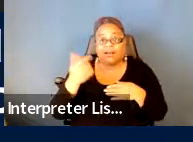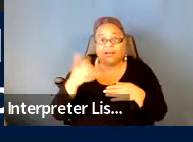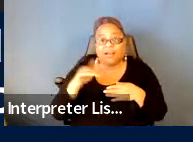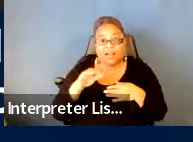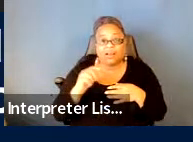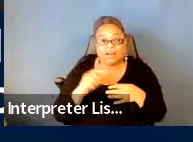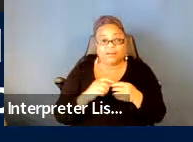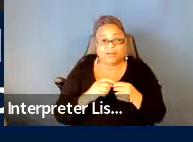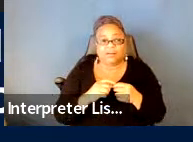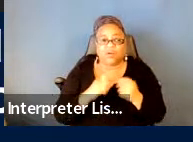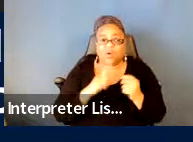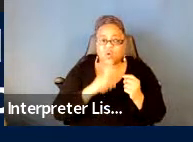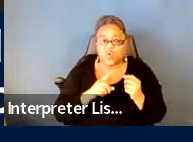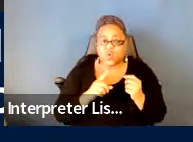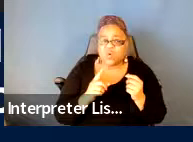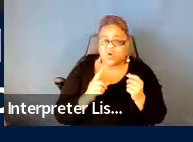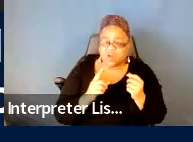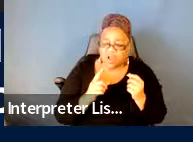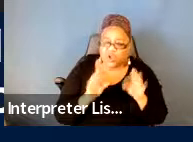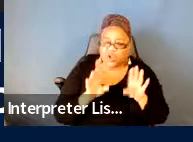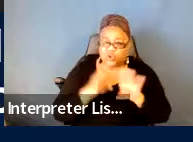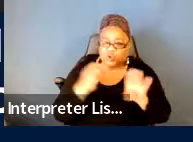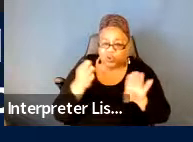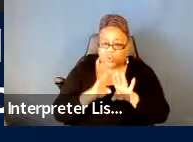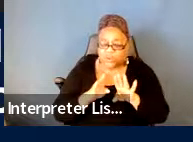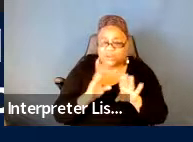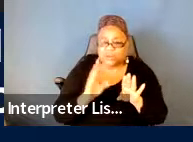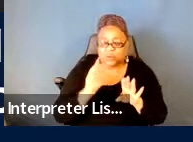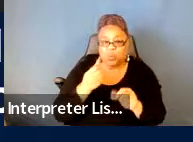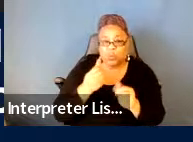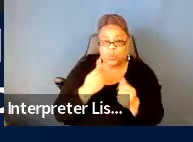or at doors located in glass partitions?